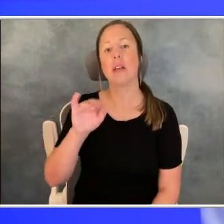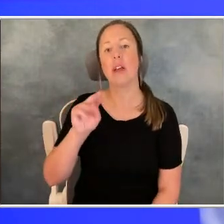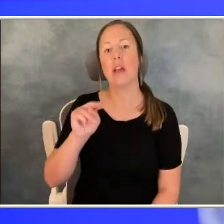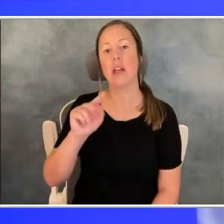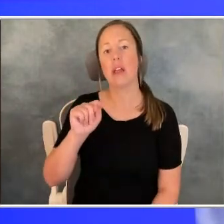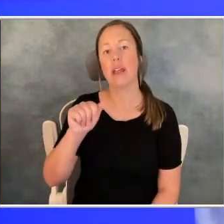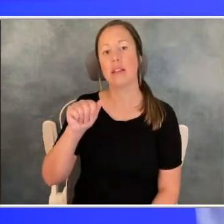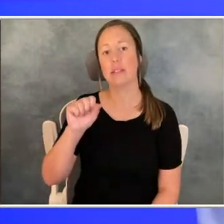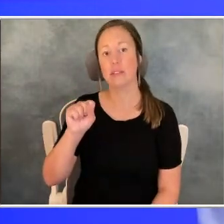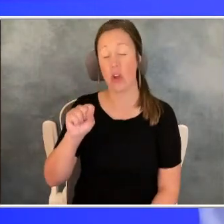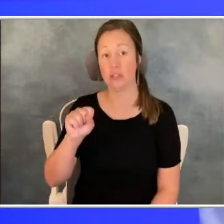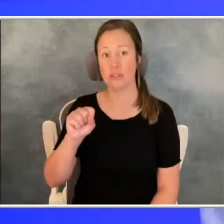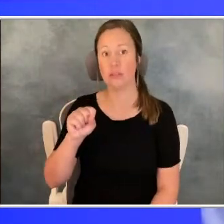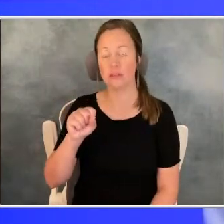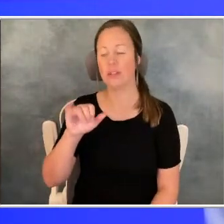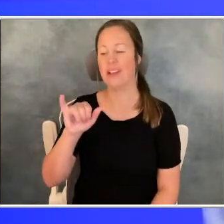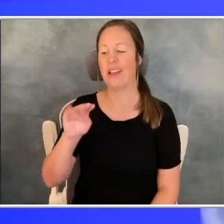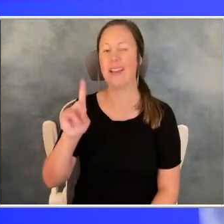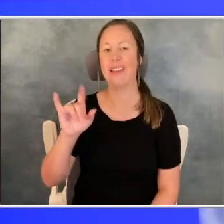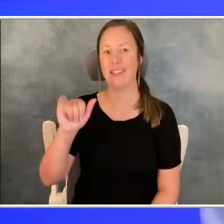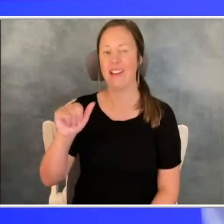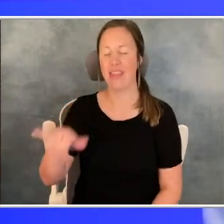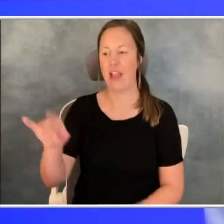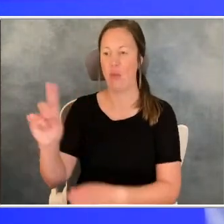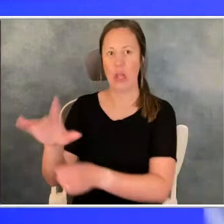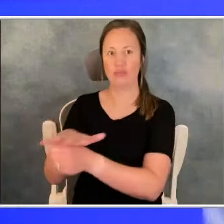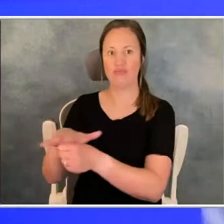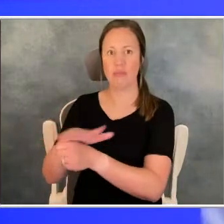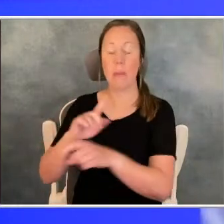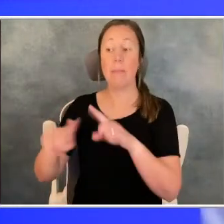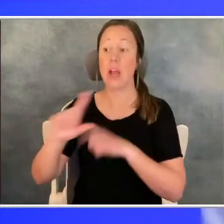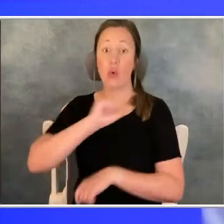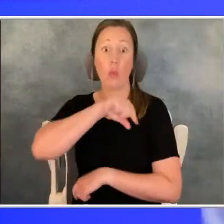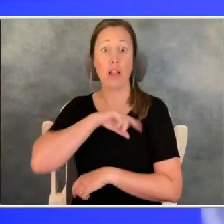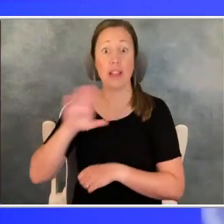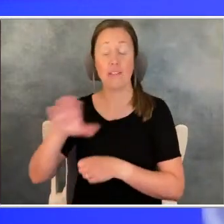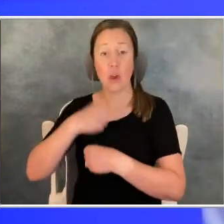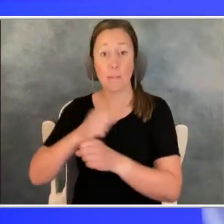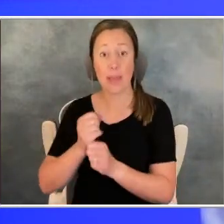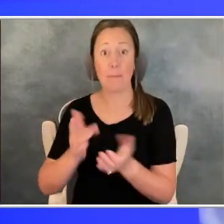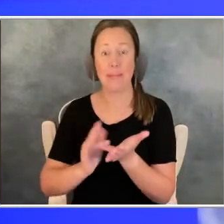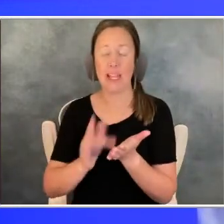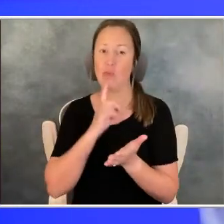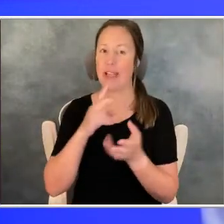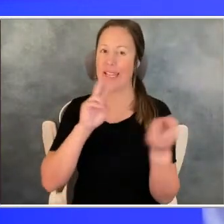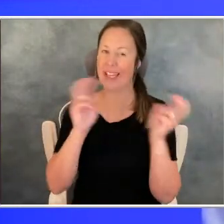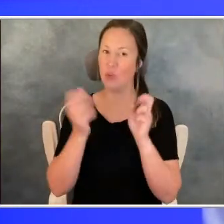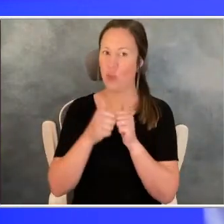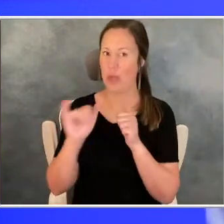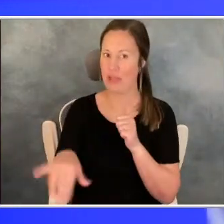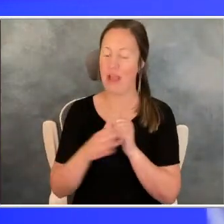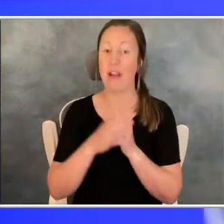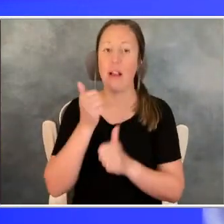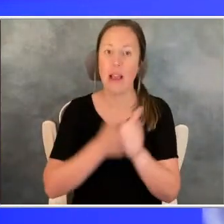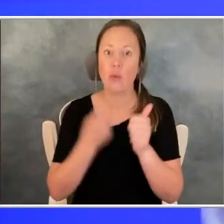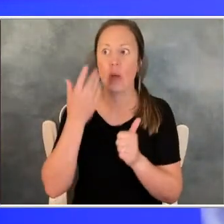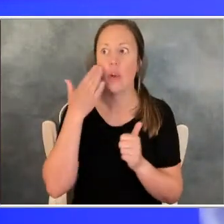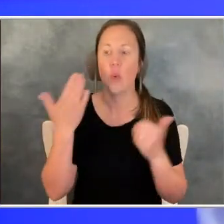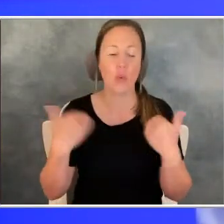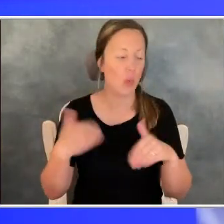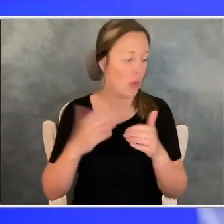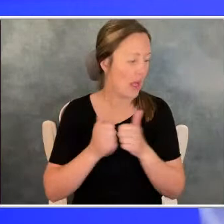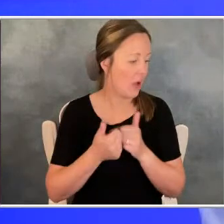serious issues relating quality of their manufacturing. And of course, everybody knows how critical it is to be safe